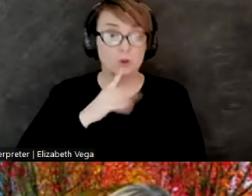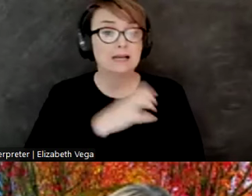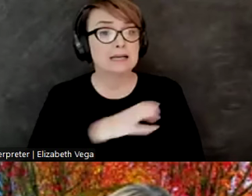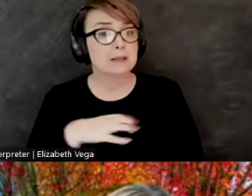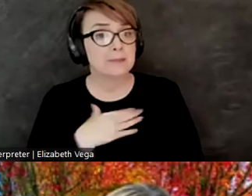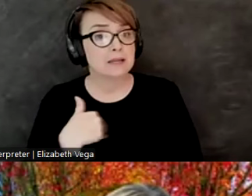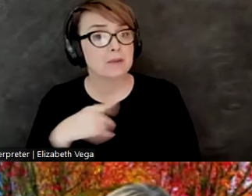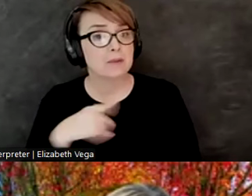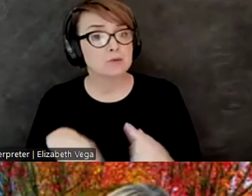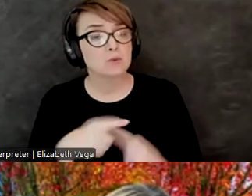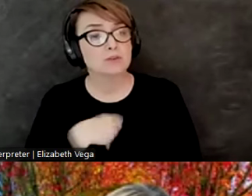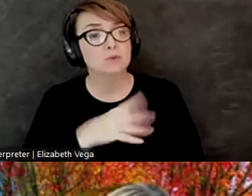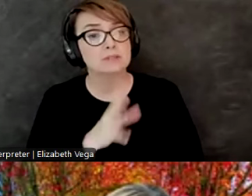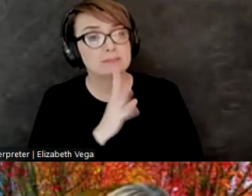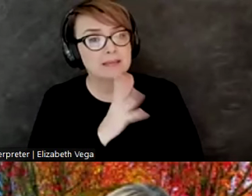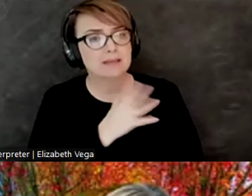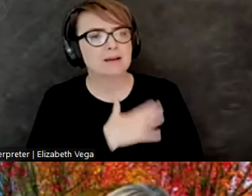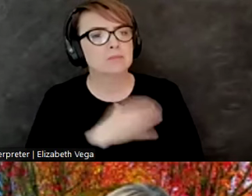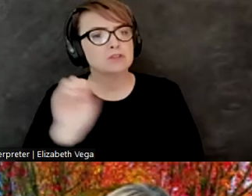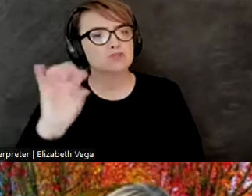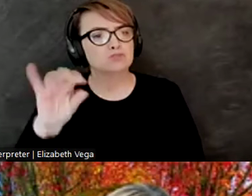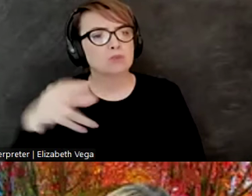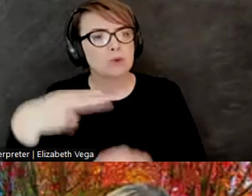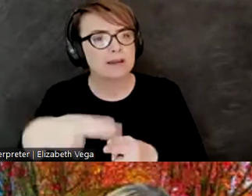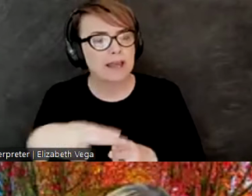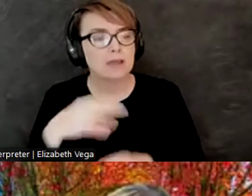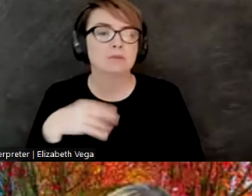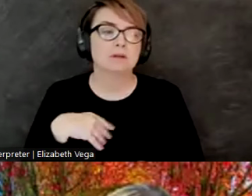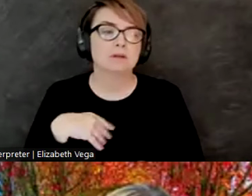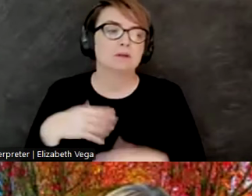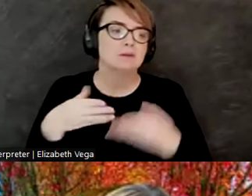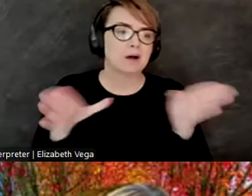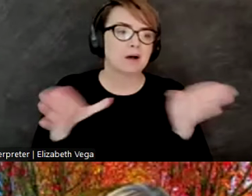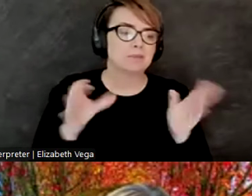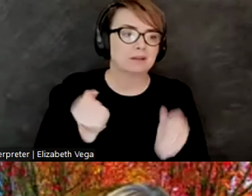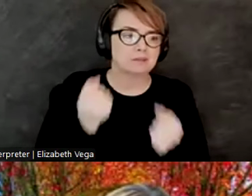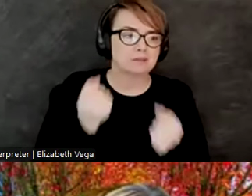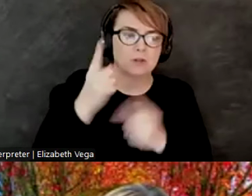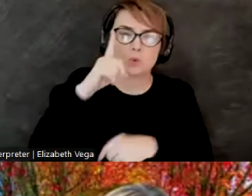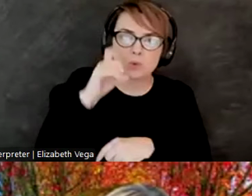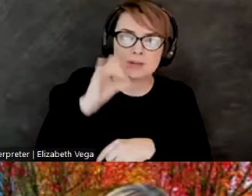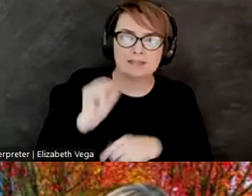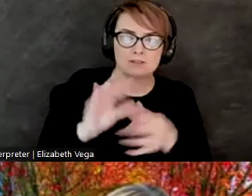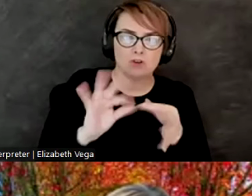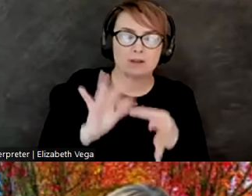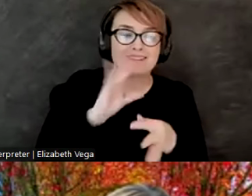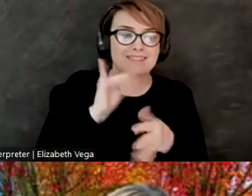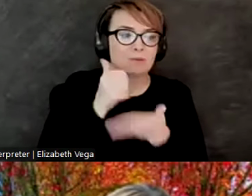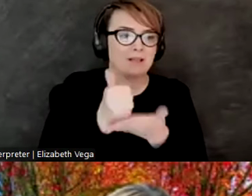your name again so that members of the public know who's speaking. And again, it helps with our meeting transcript.